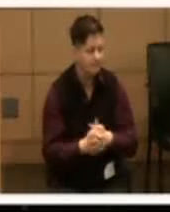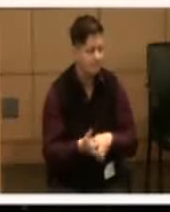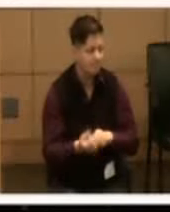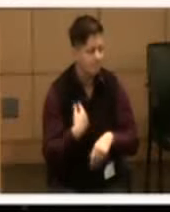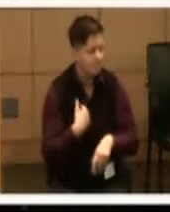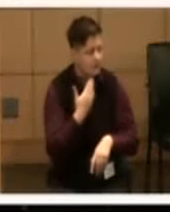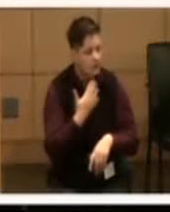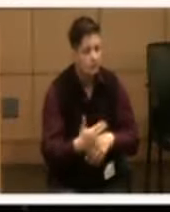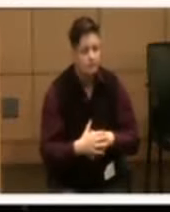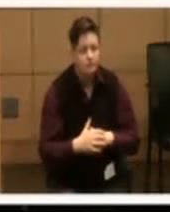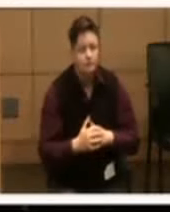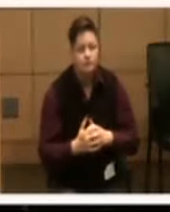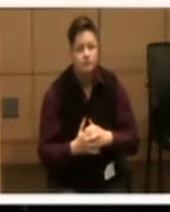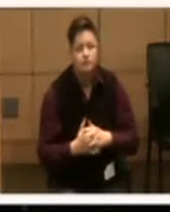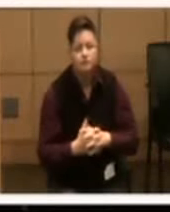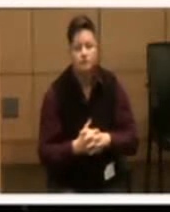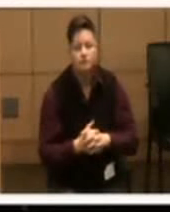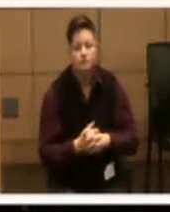Am I okay?